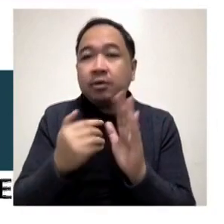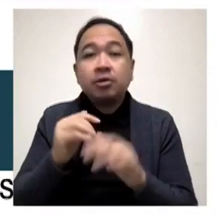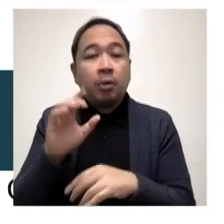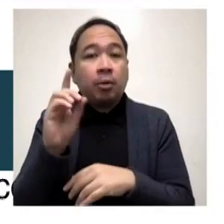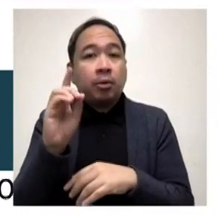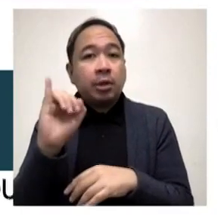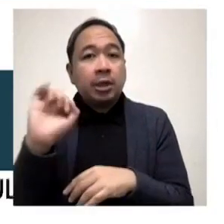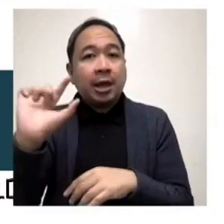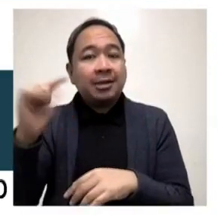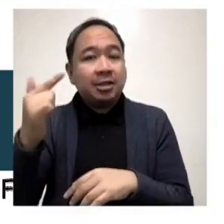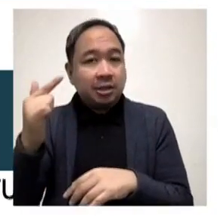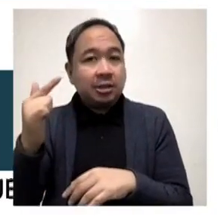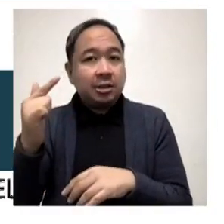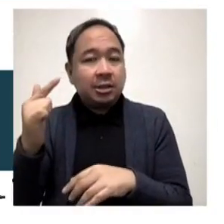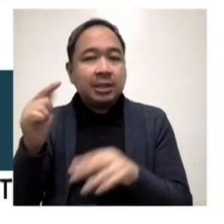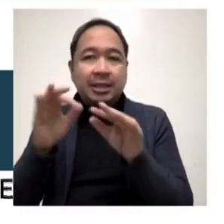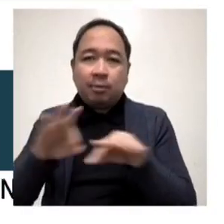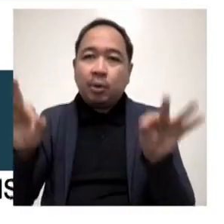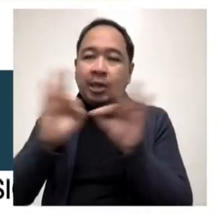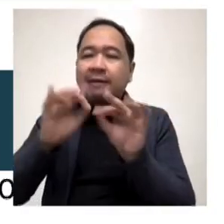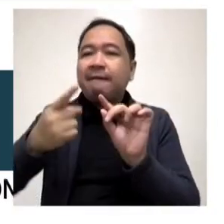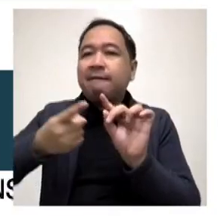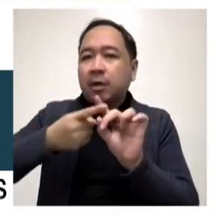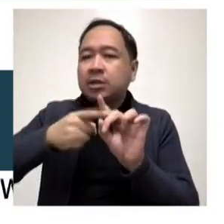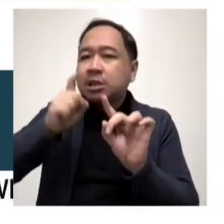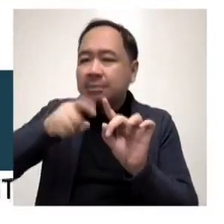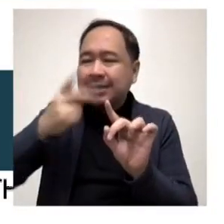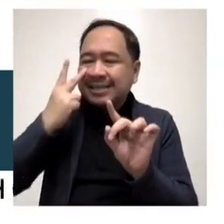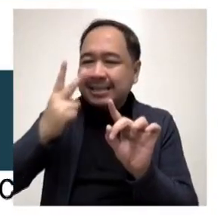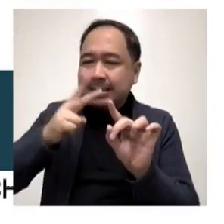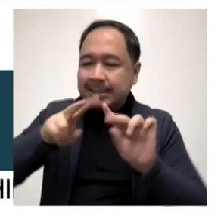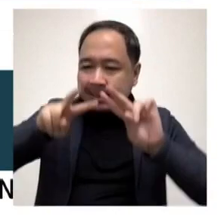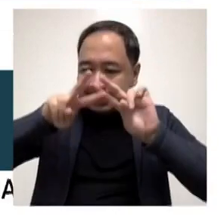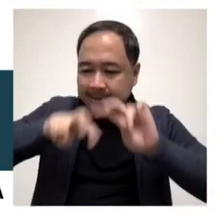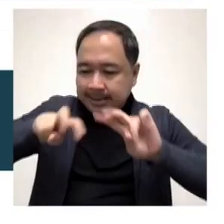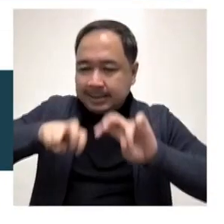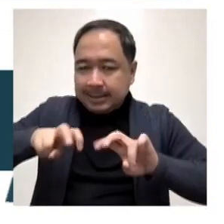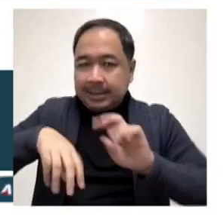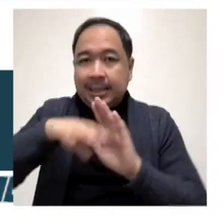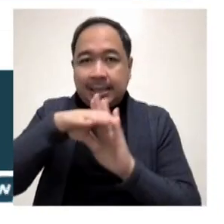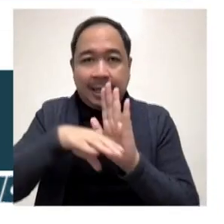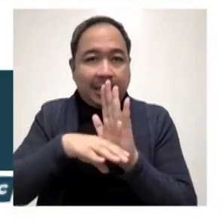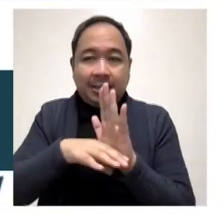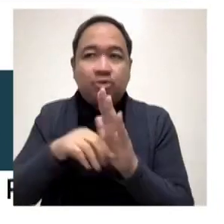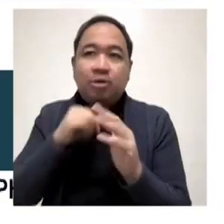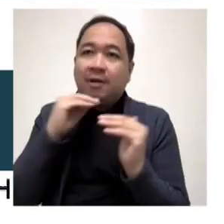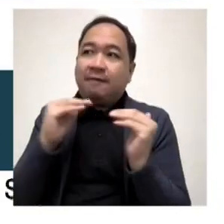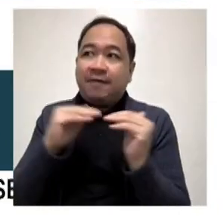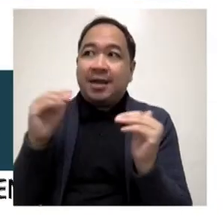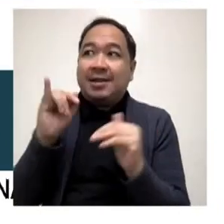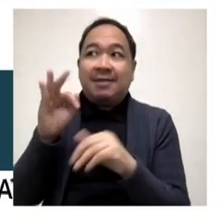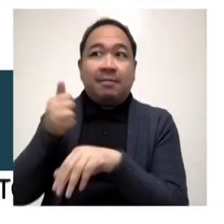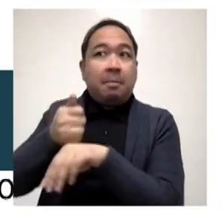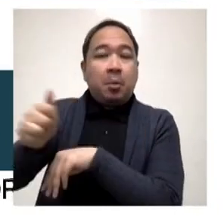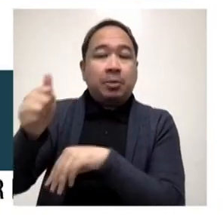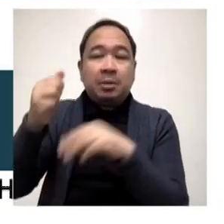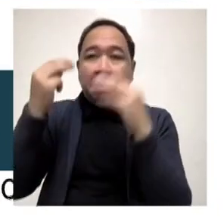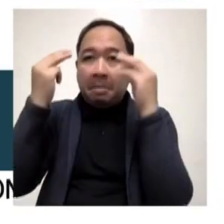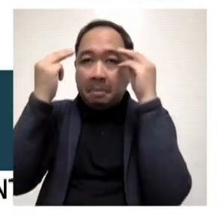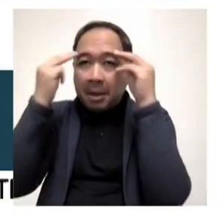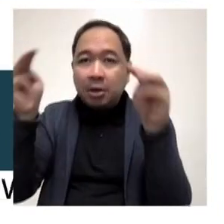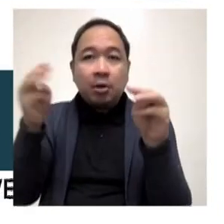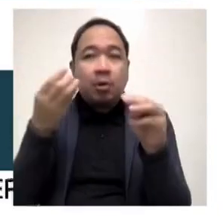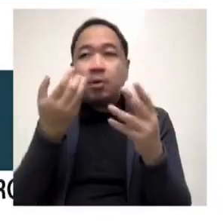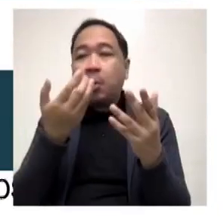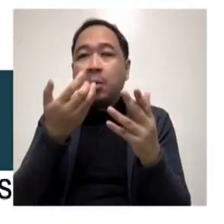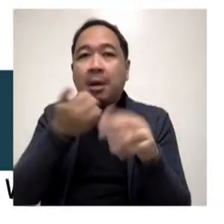to be able to filter this properly, because of course it would be unfair if you will accuse a mayor or any individual